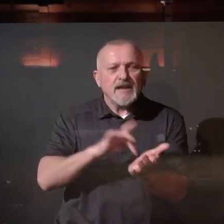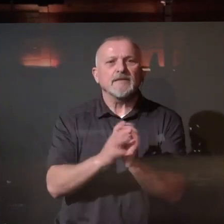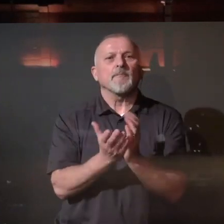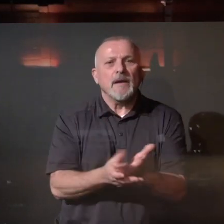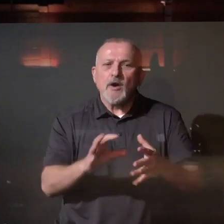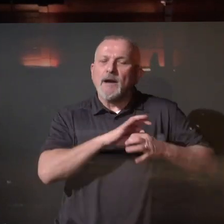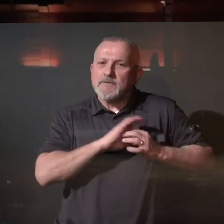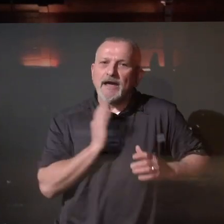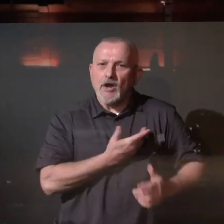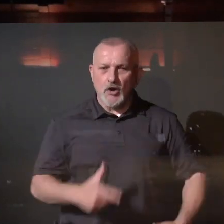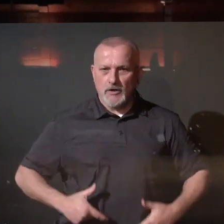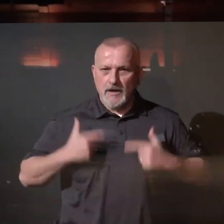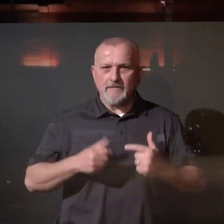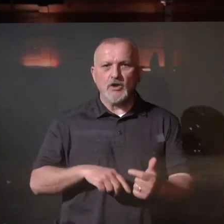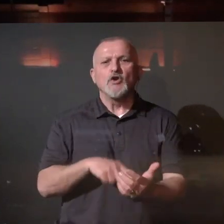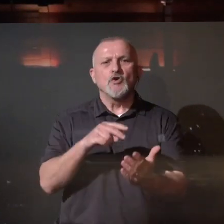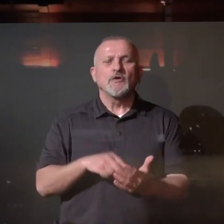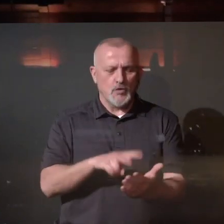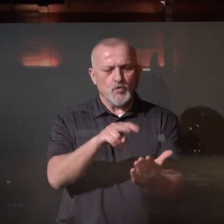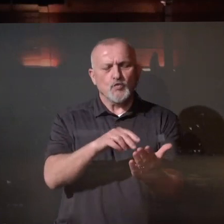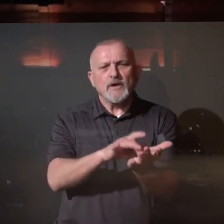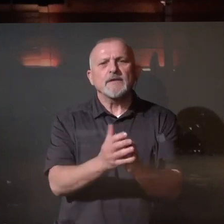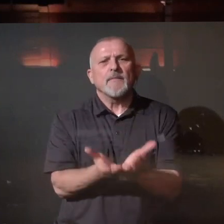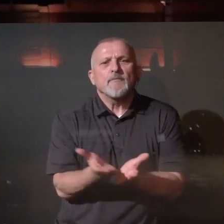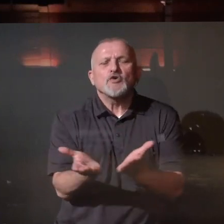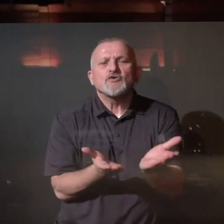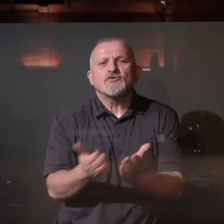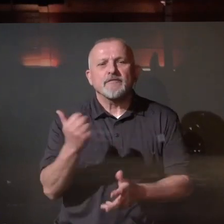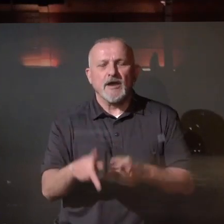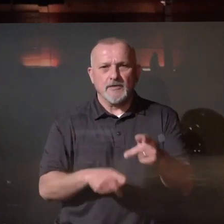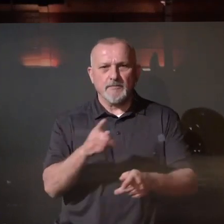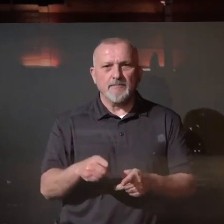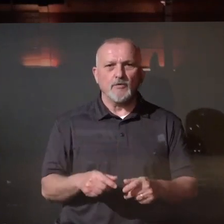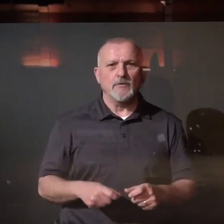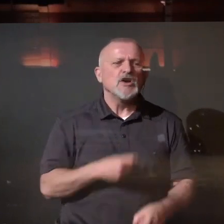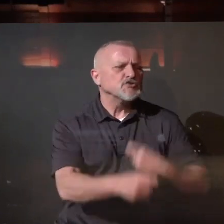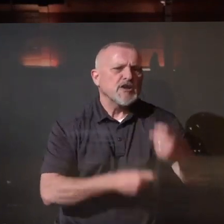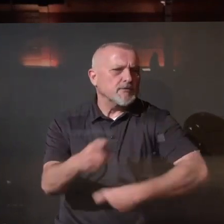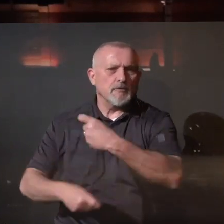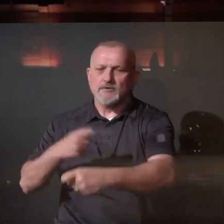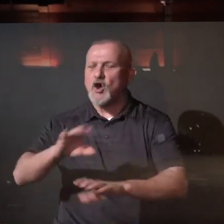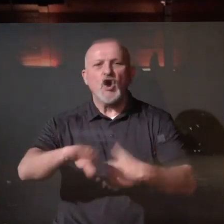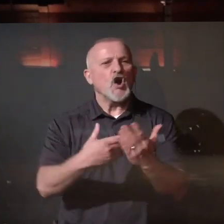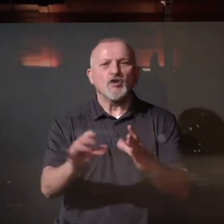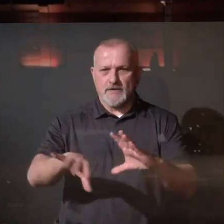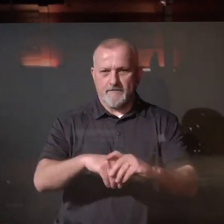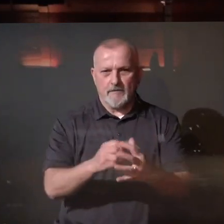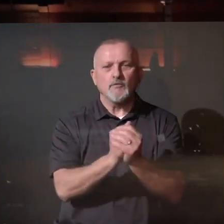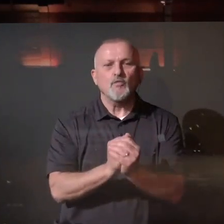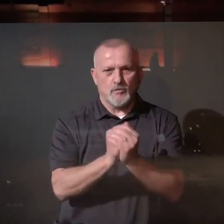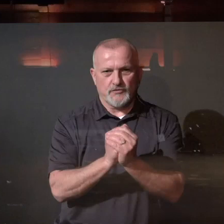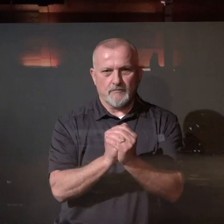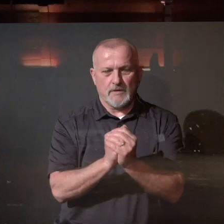and applying it to our lives and reading the Bible to serving people and to being generous. All these things are a part of worship. Then we moved from there